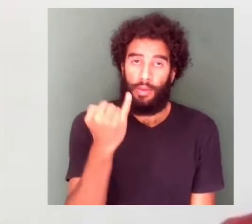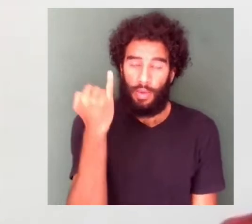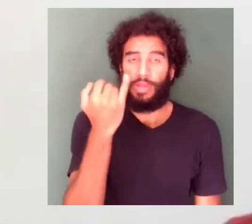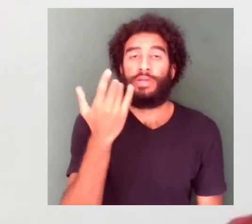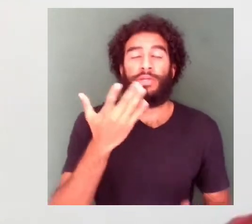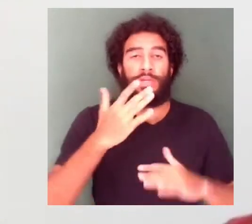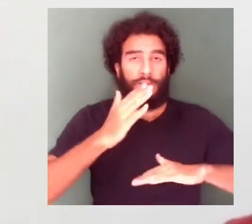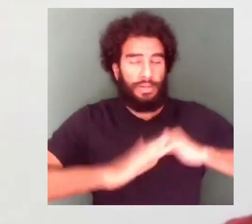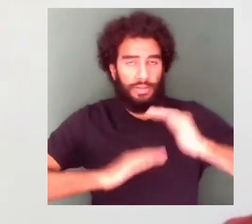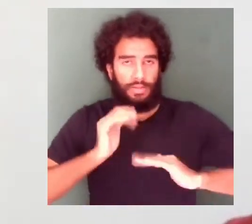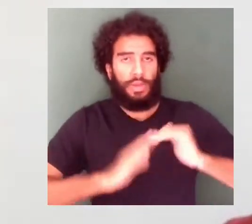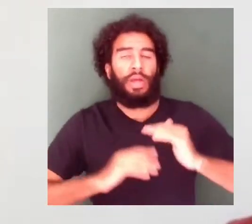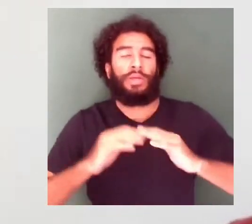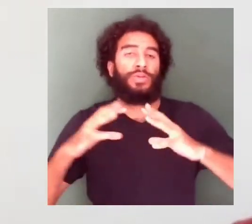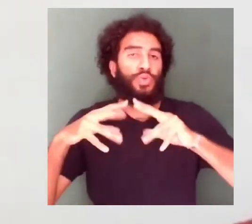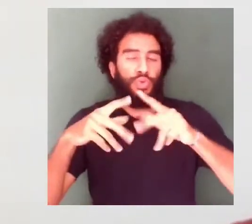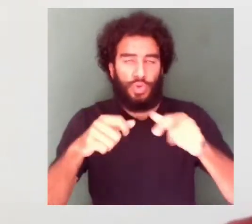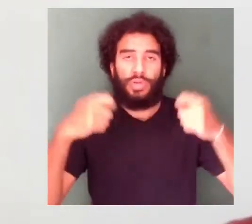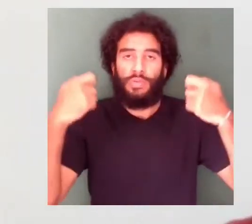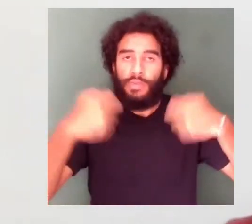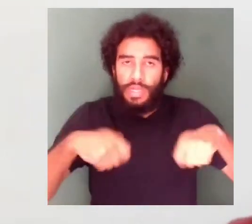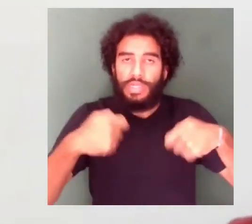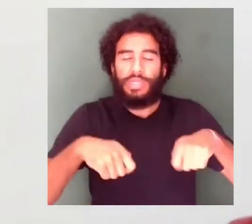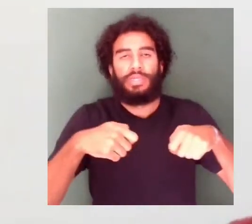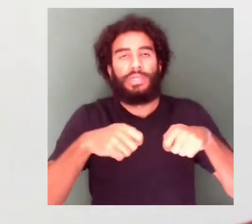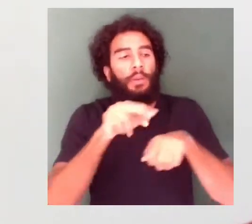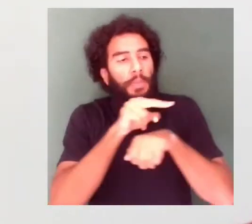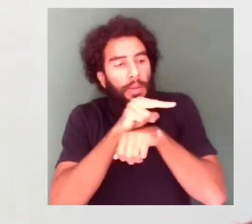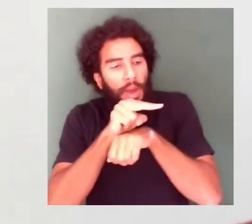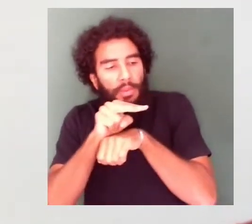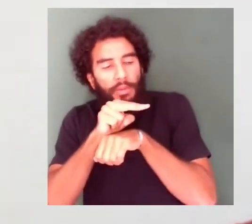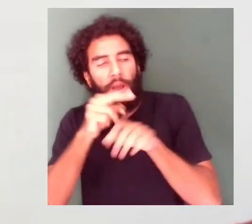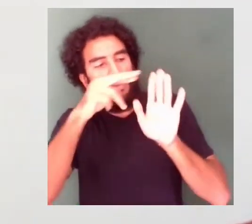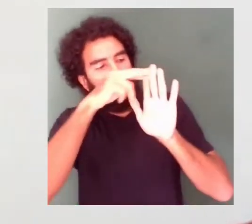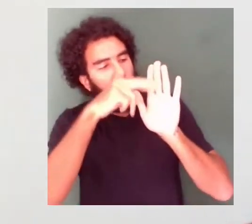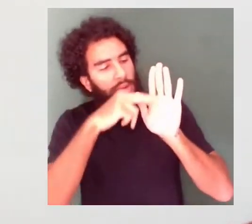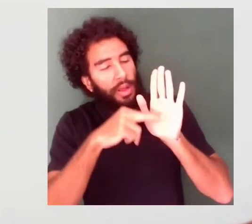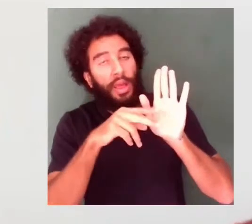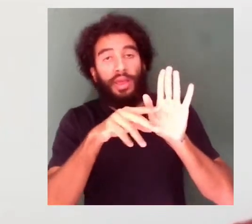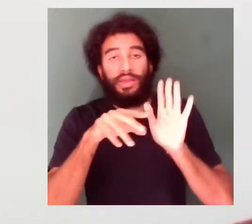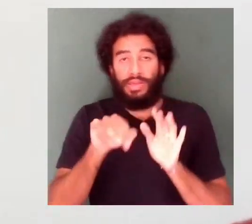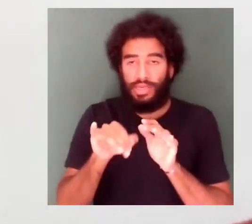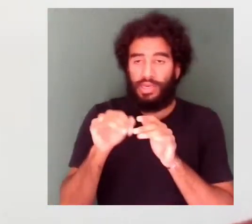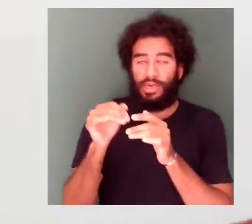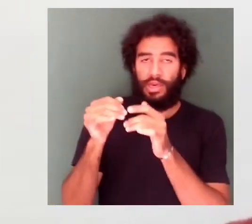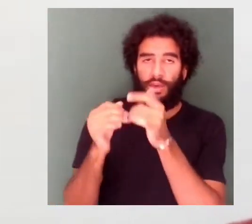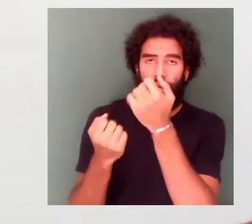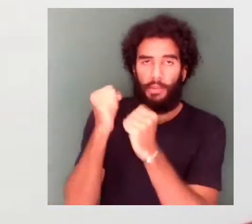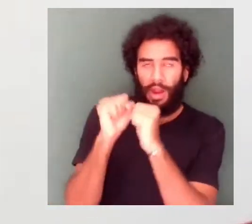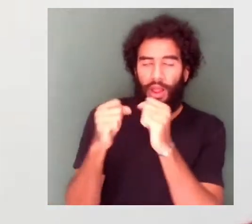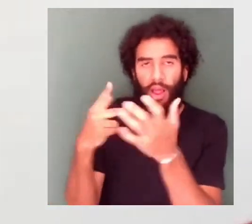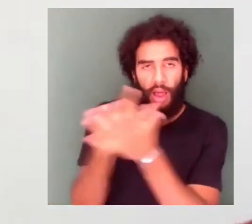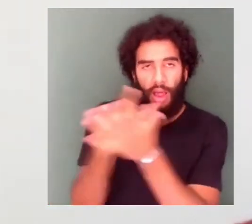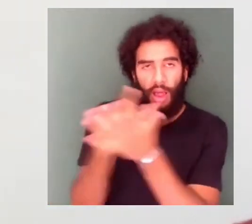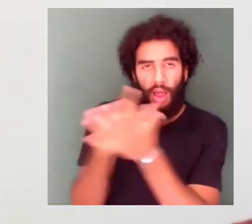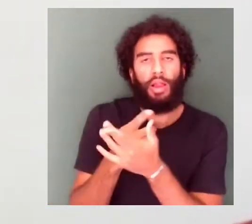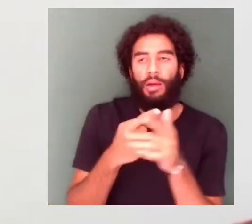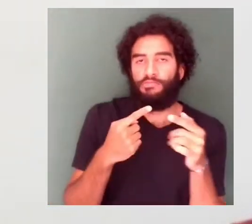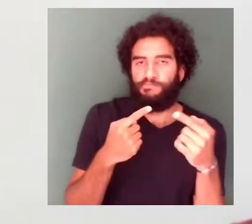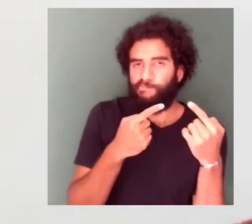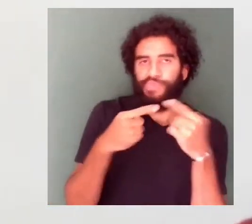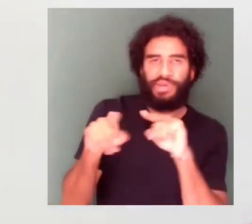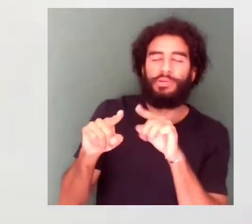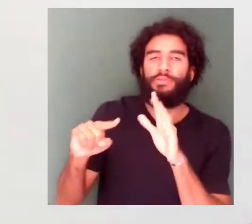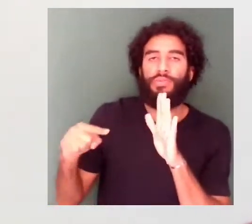for these products. It's very important that everything is really surveyed